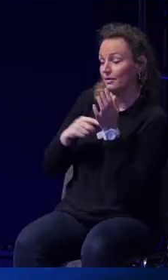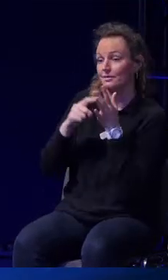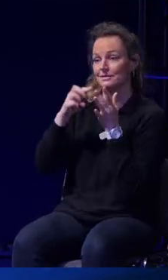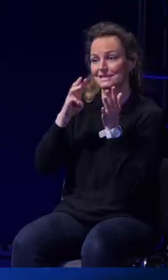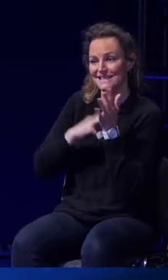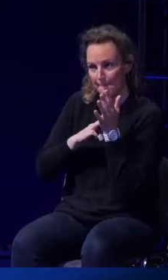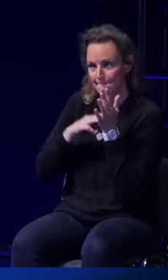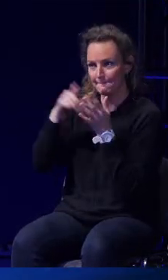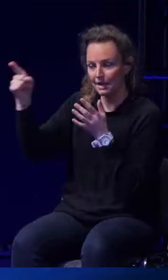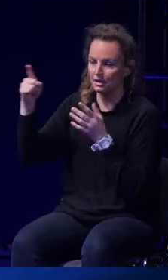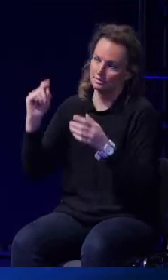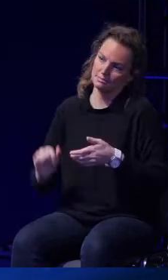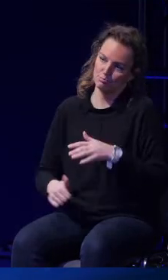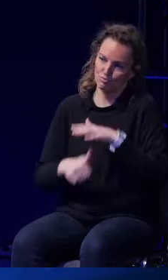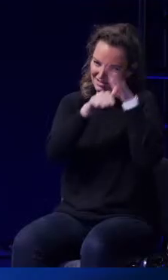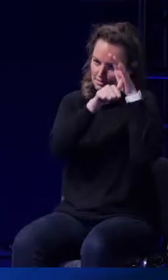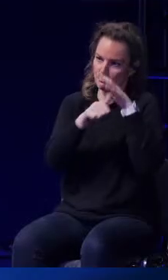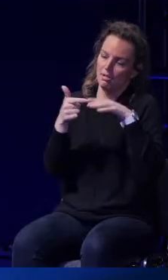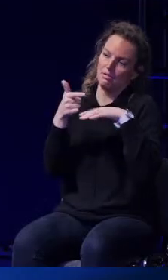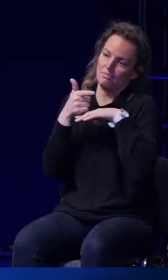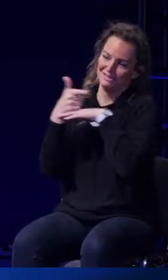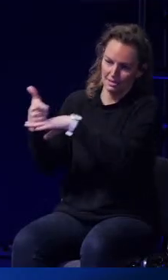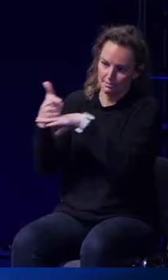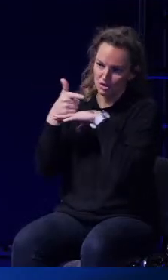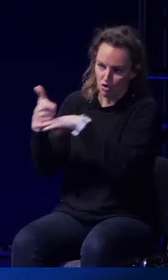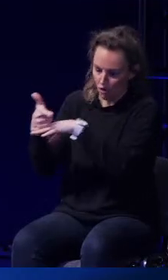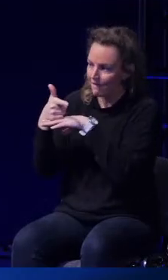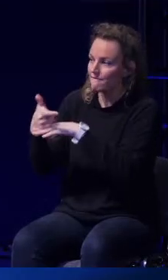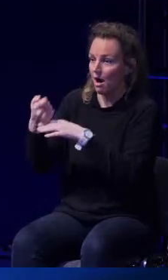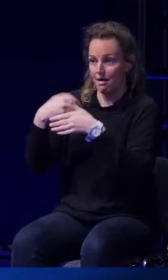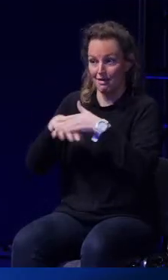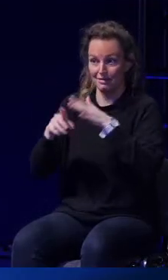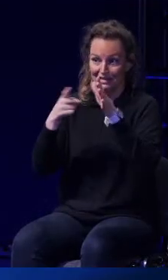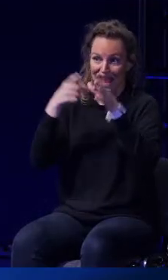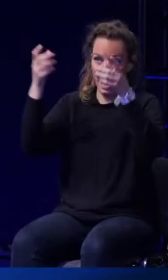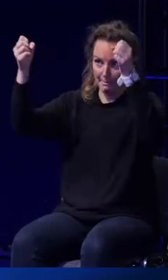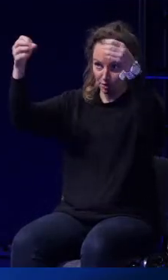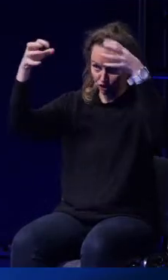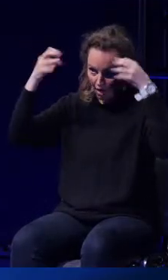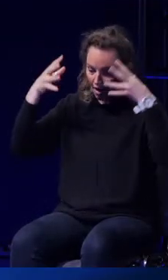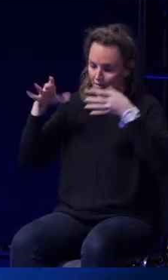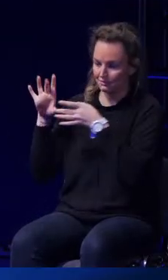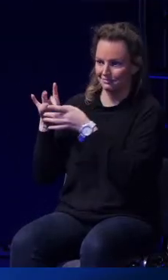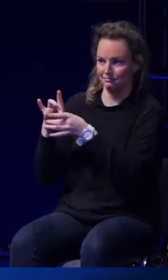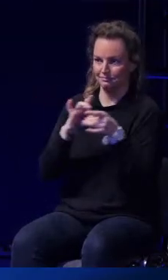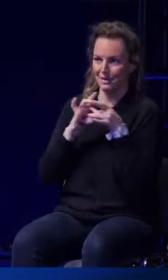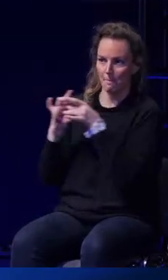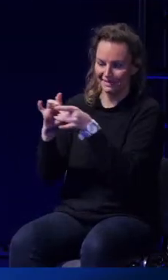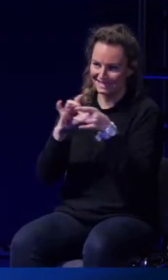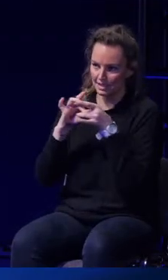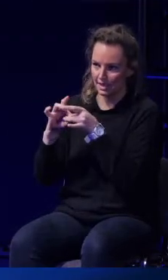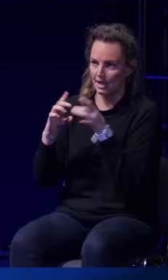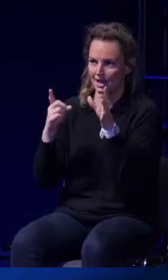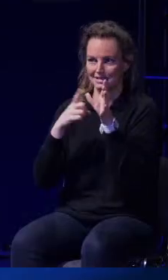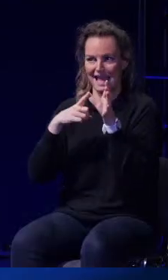at Aperture, also a cinematographer, and part of the lighting committee of the